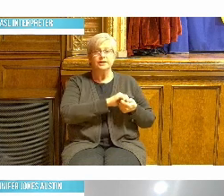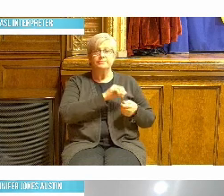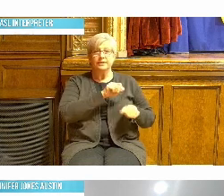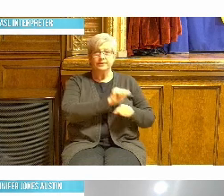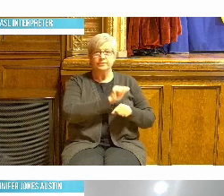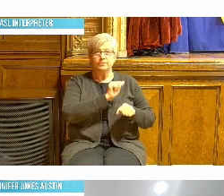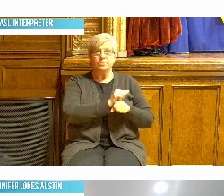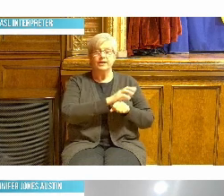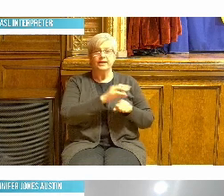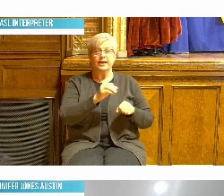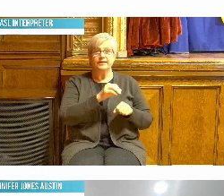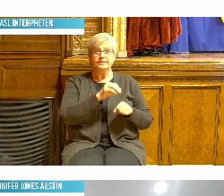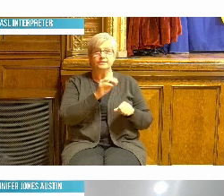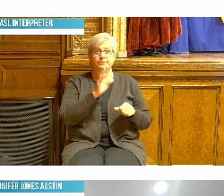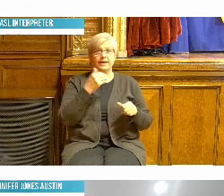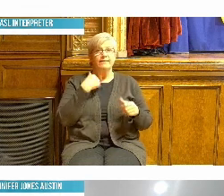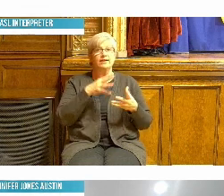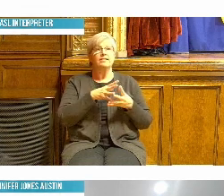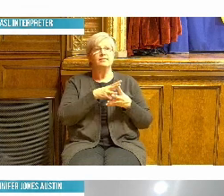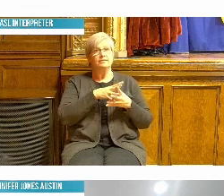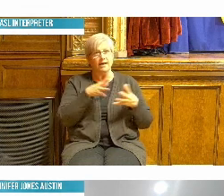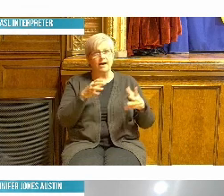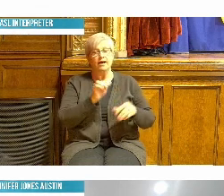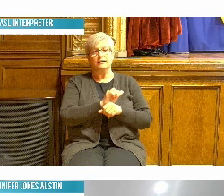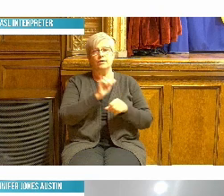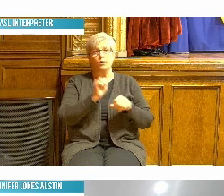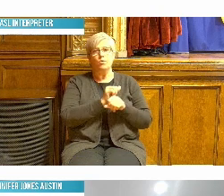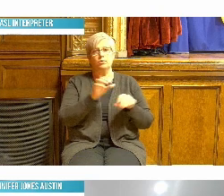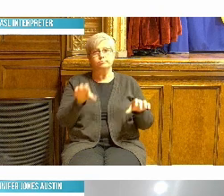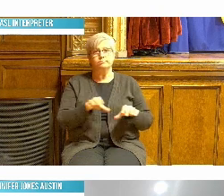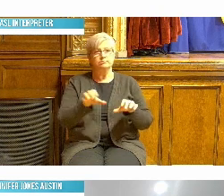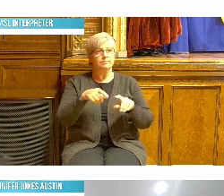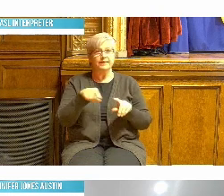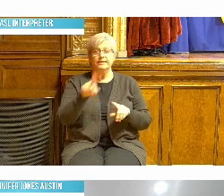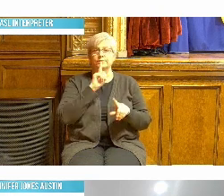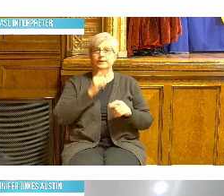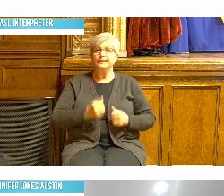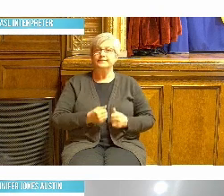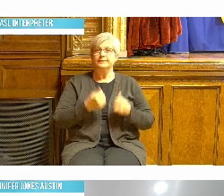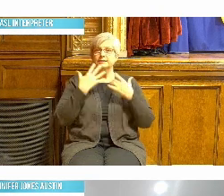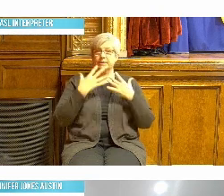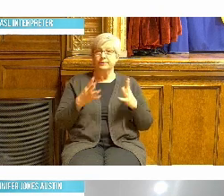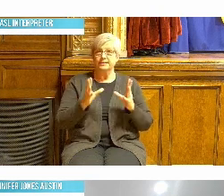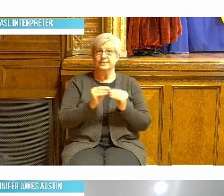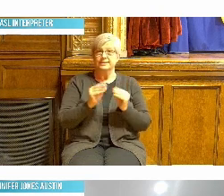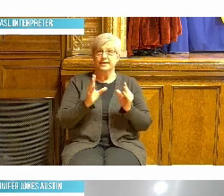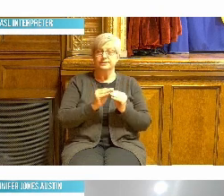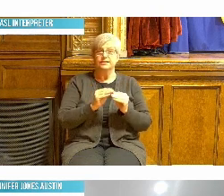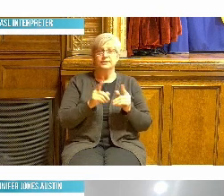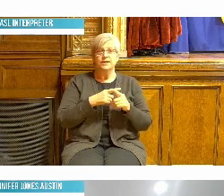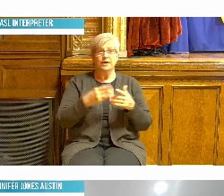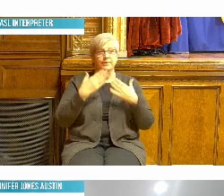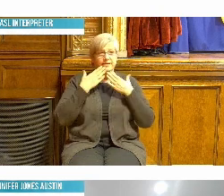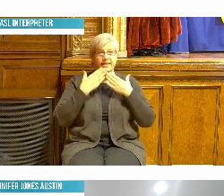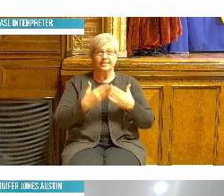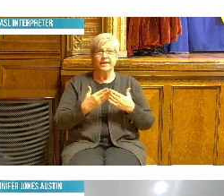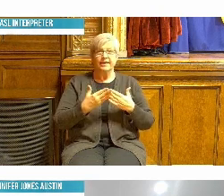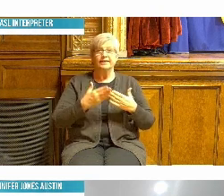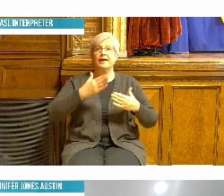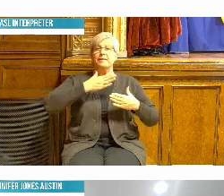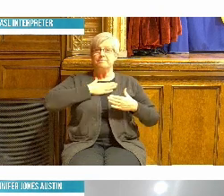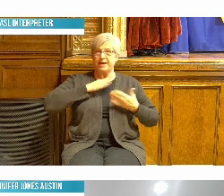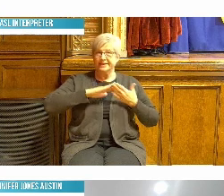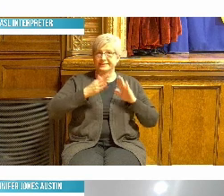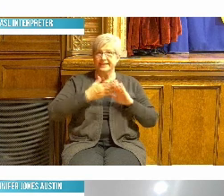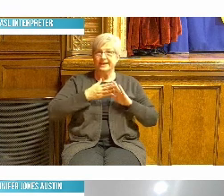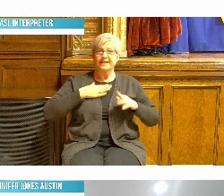And we certainly have a lot of work to do, but this was an inspiring session today. So I want to thank my city that